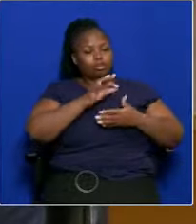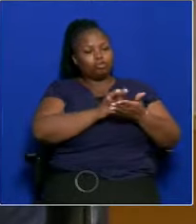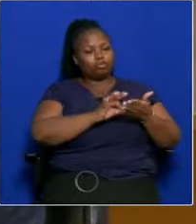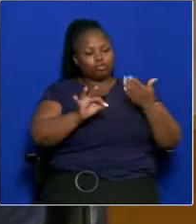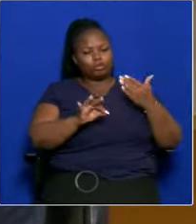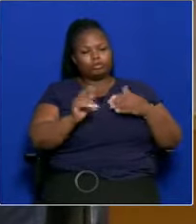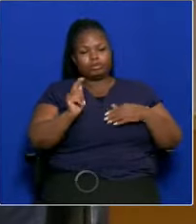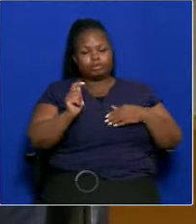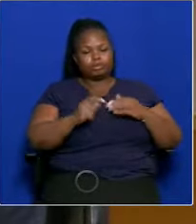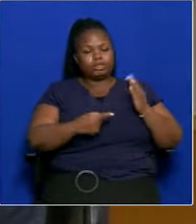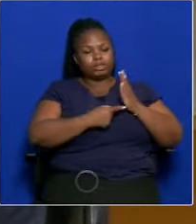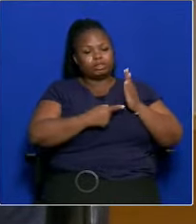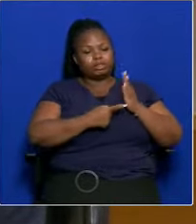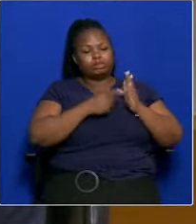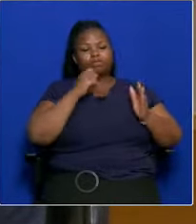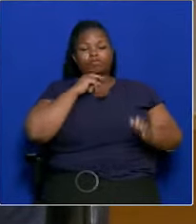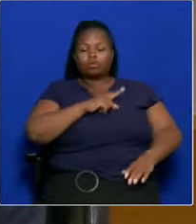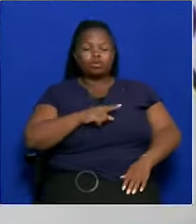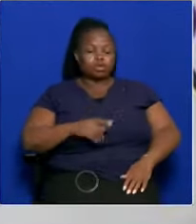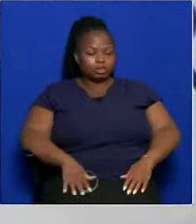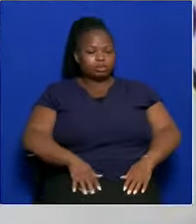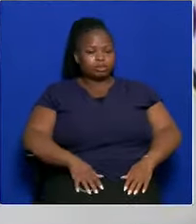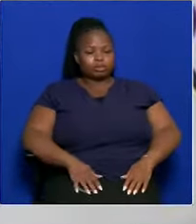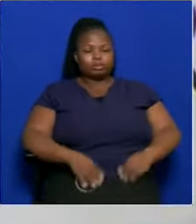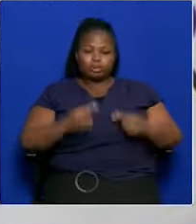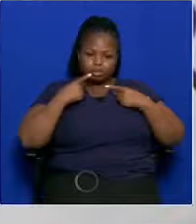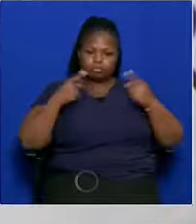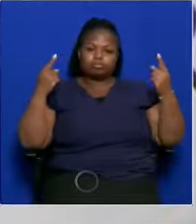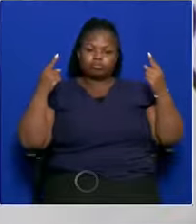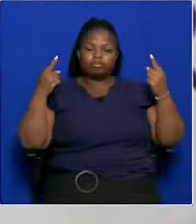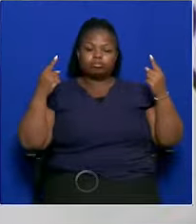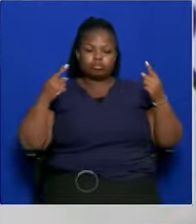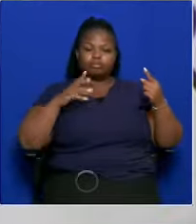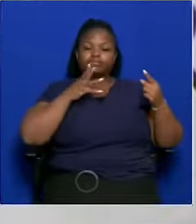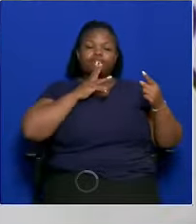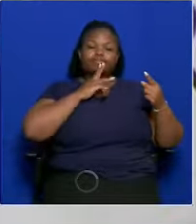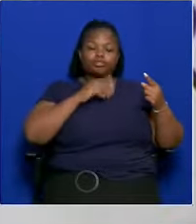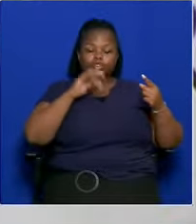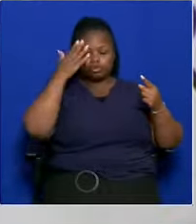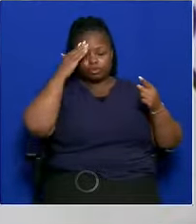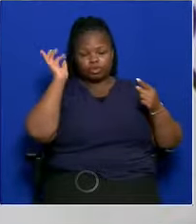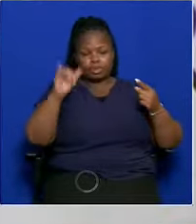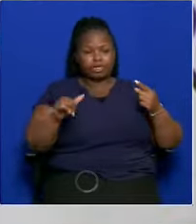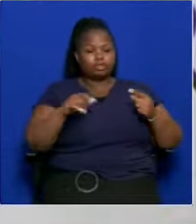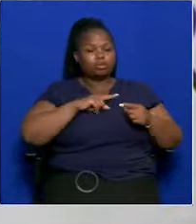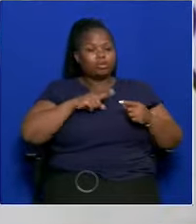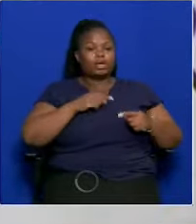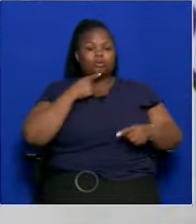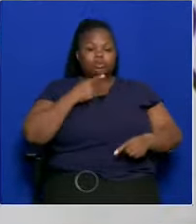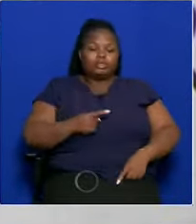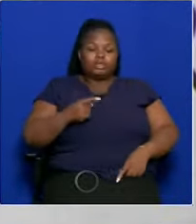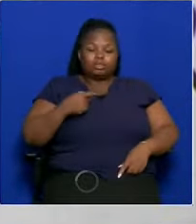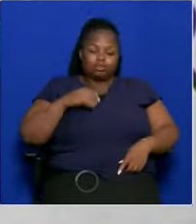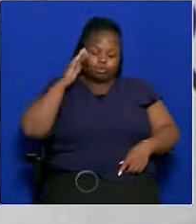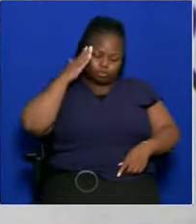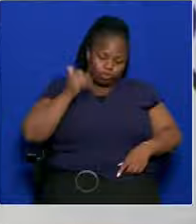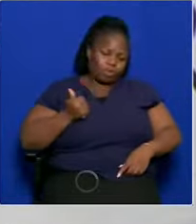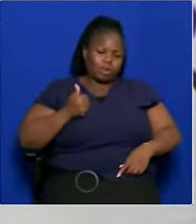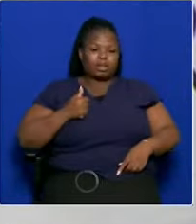fraudulently awarded contract. You must have been aware of that because you said you were aware of the death of